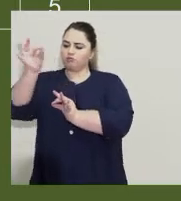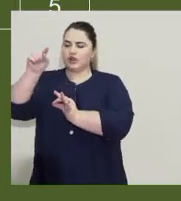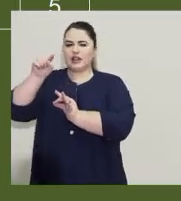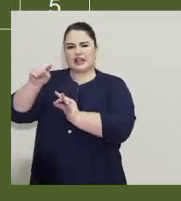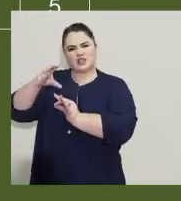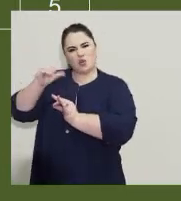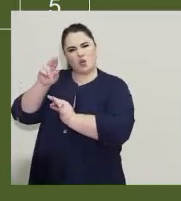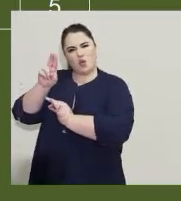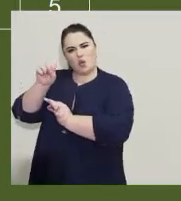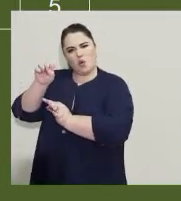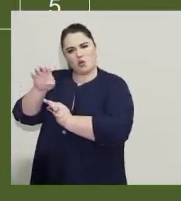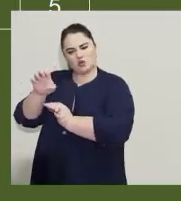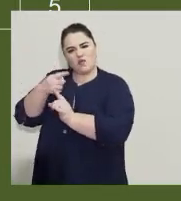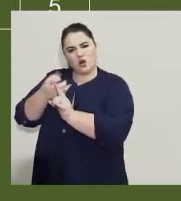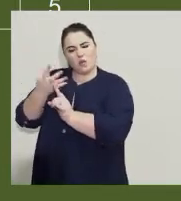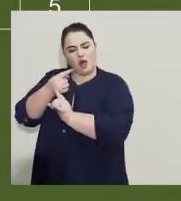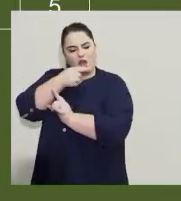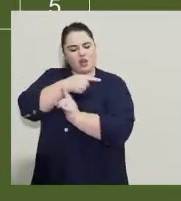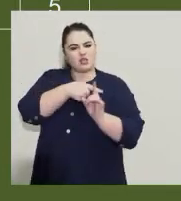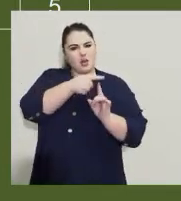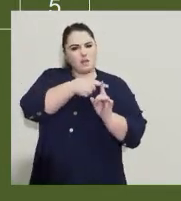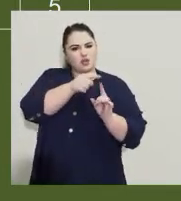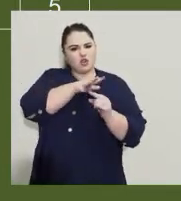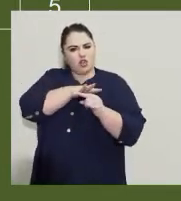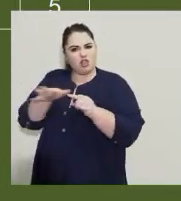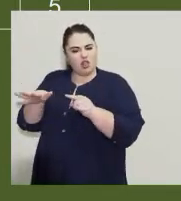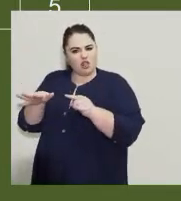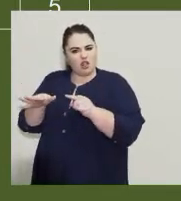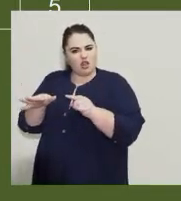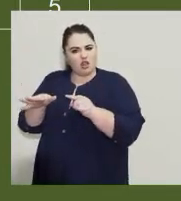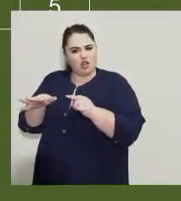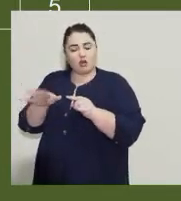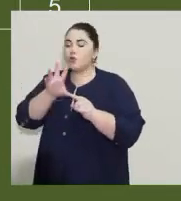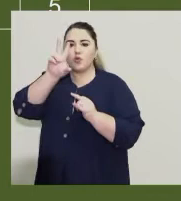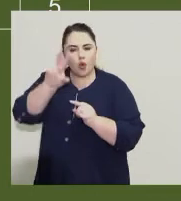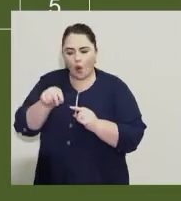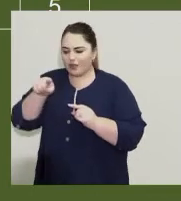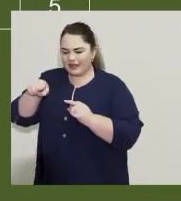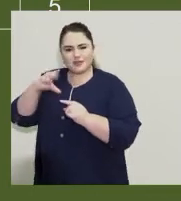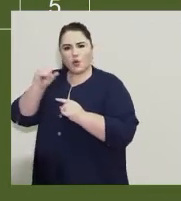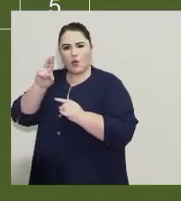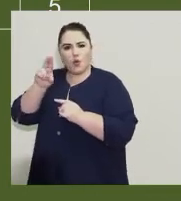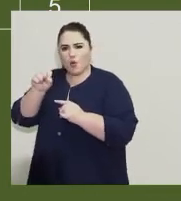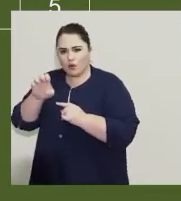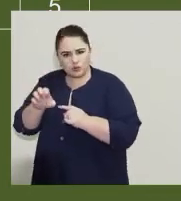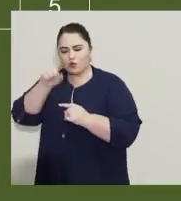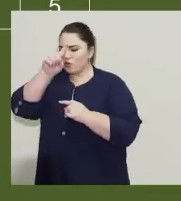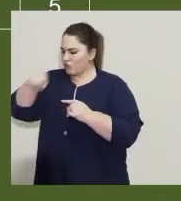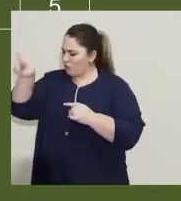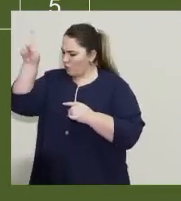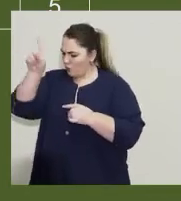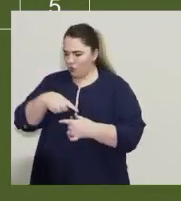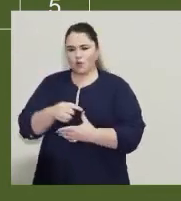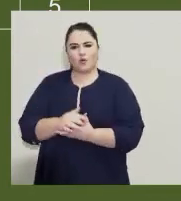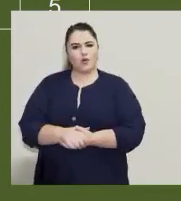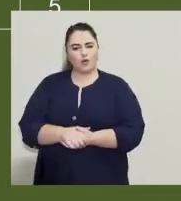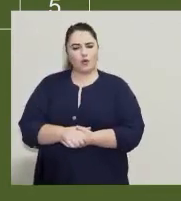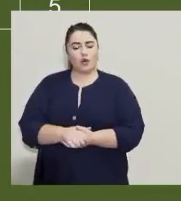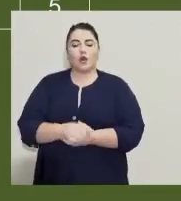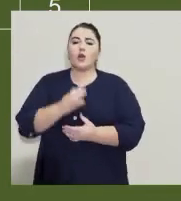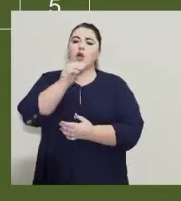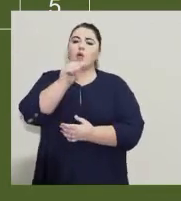the cause of the temperature increasing? Not at all. This is completely